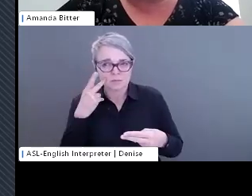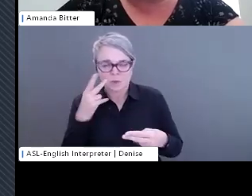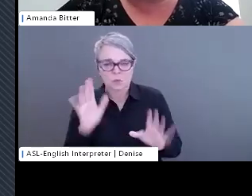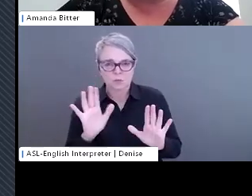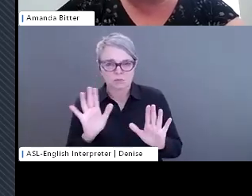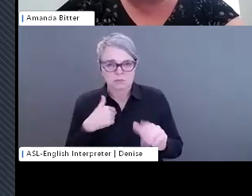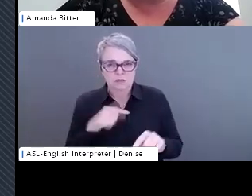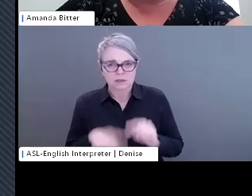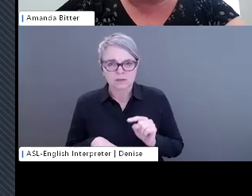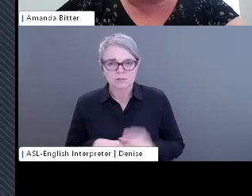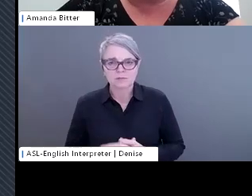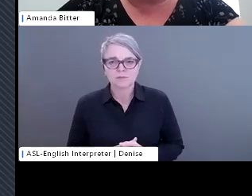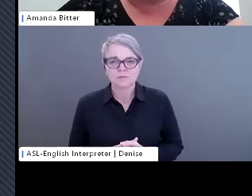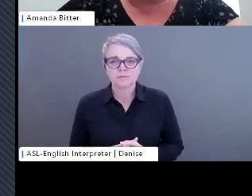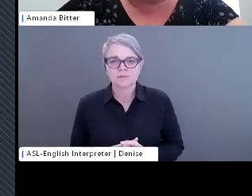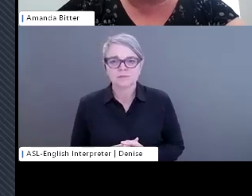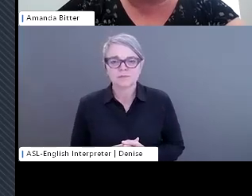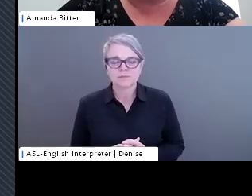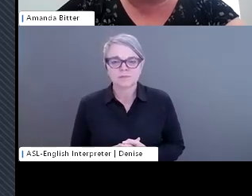Hang on.